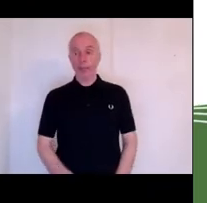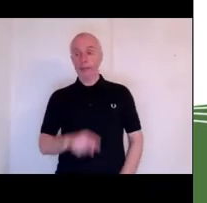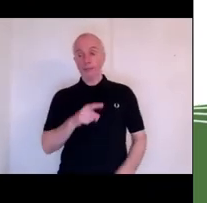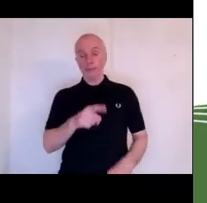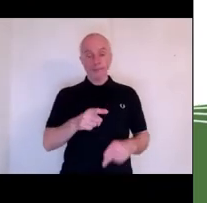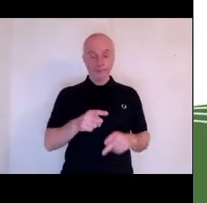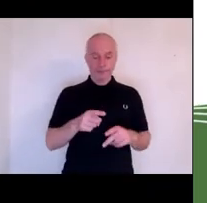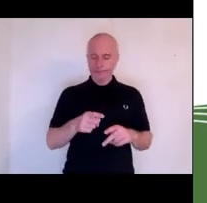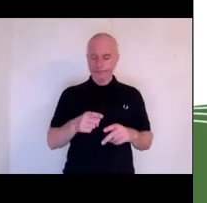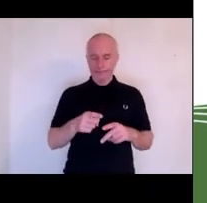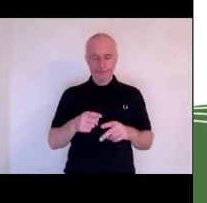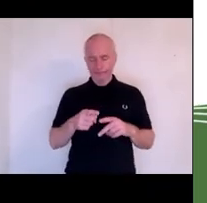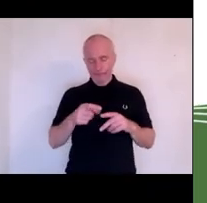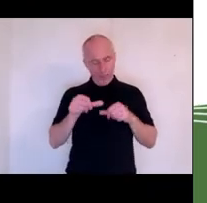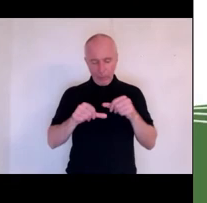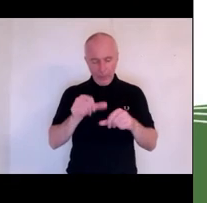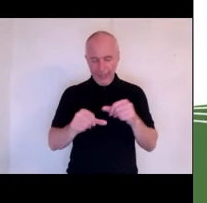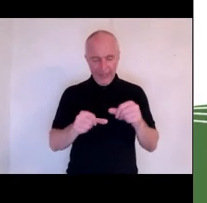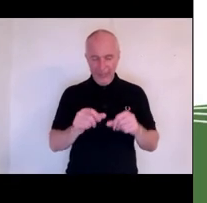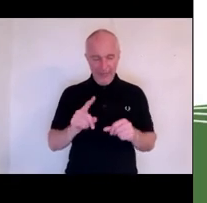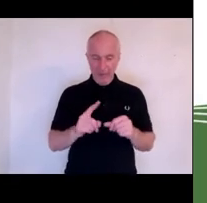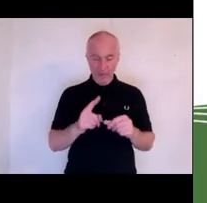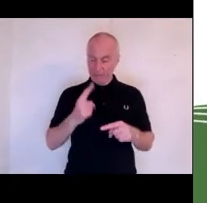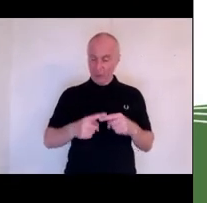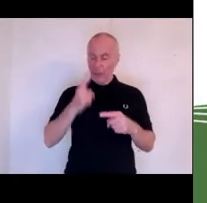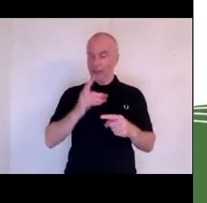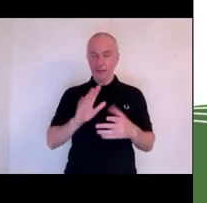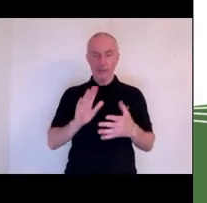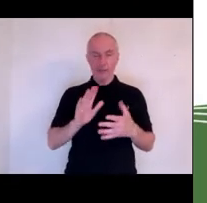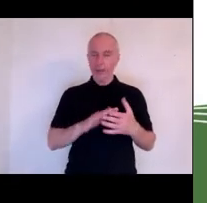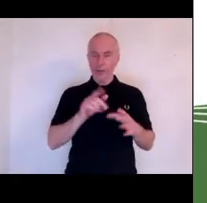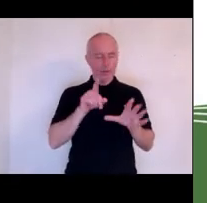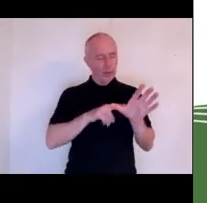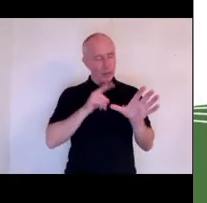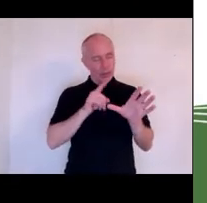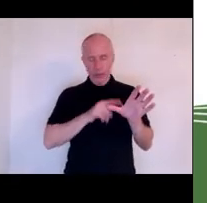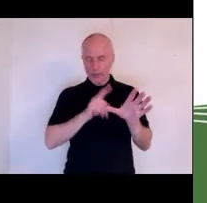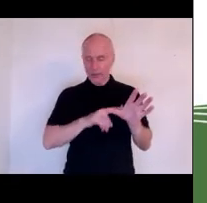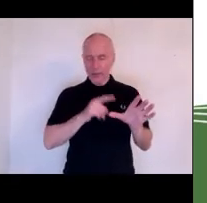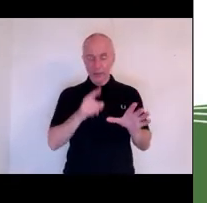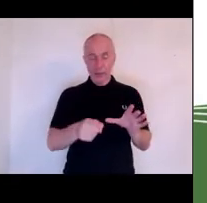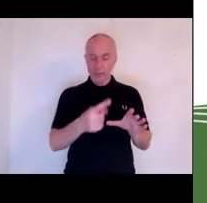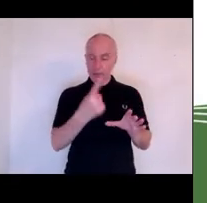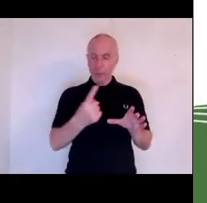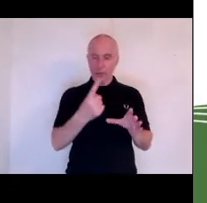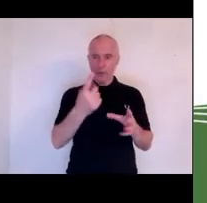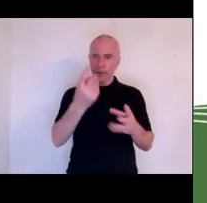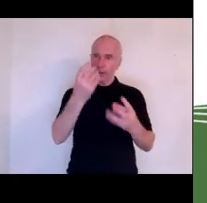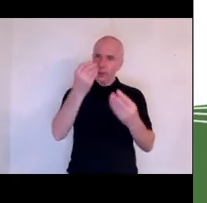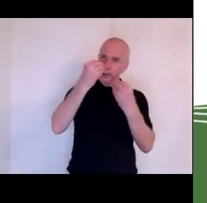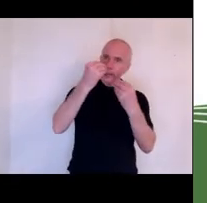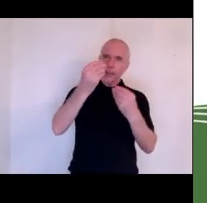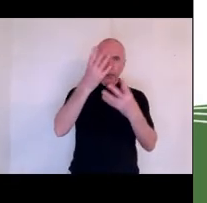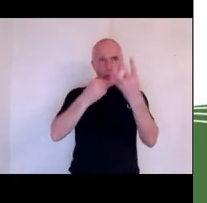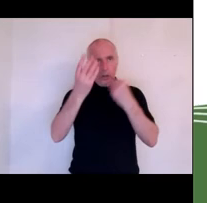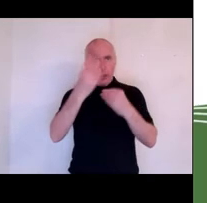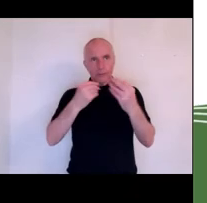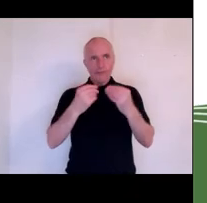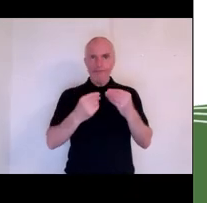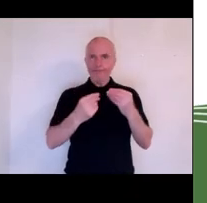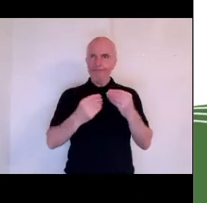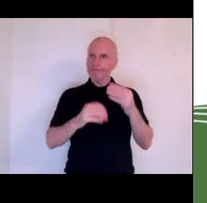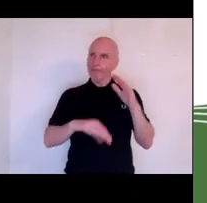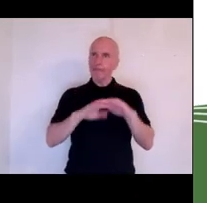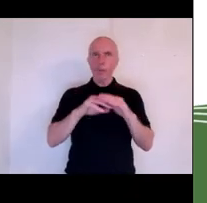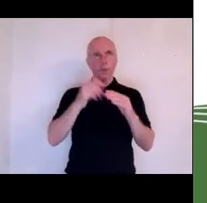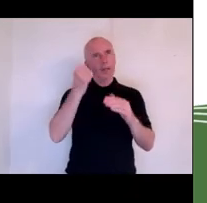many years and it takes many, many years to train someone up to be able to do that and to understand everything to a